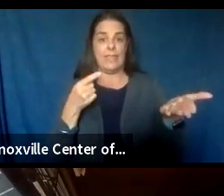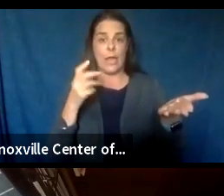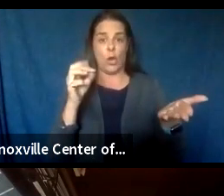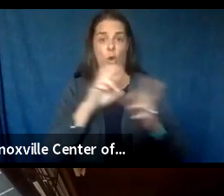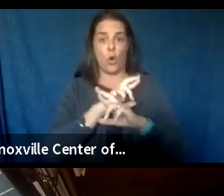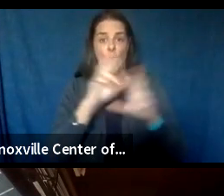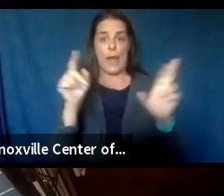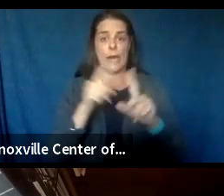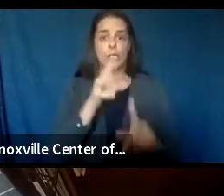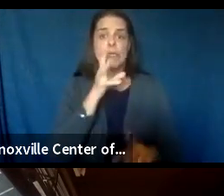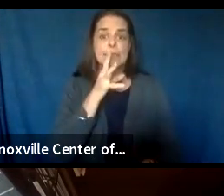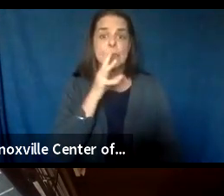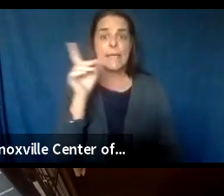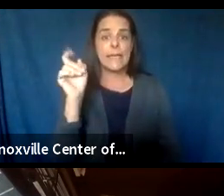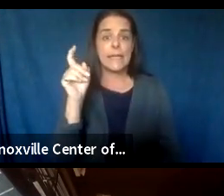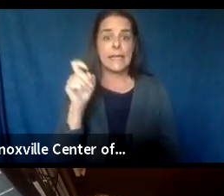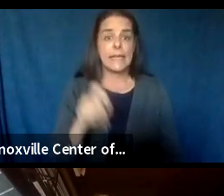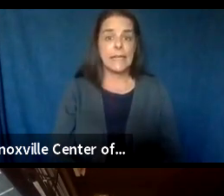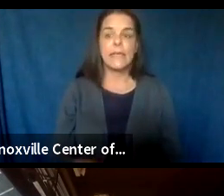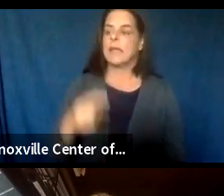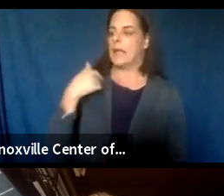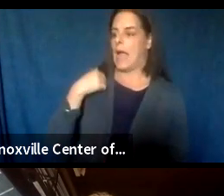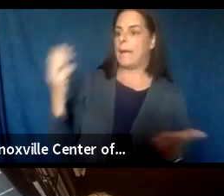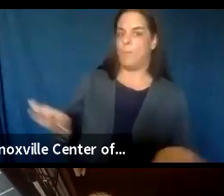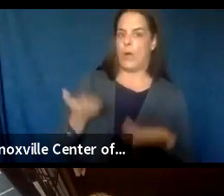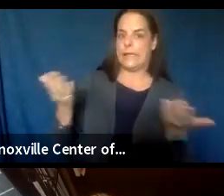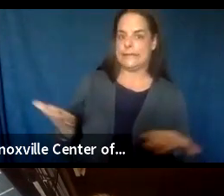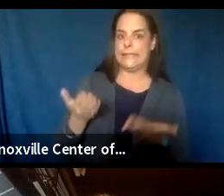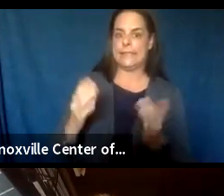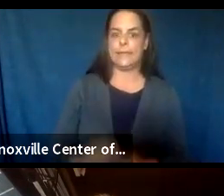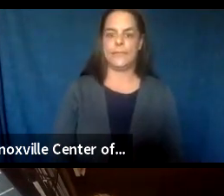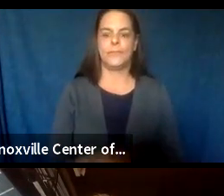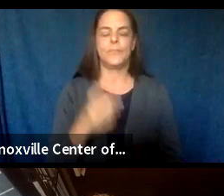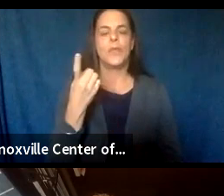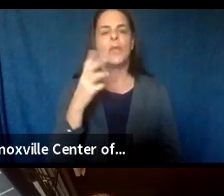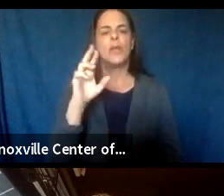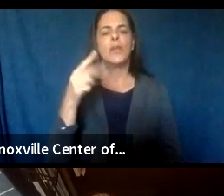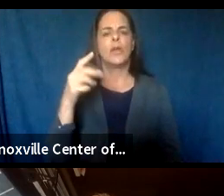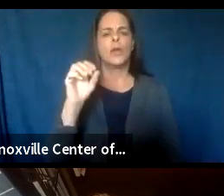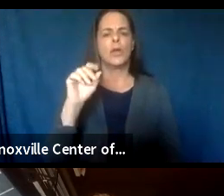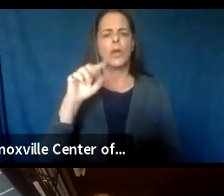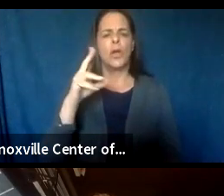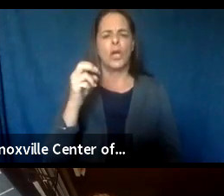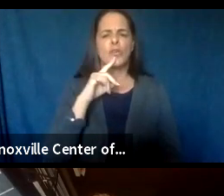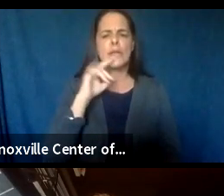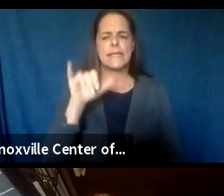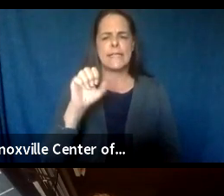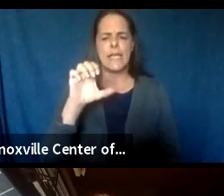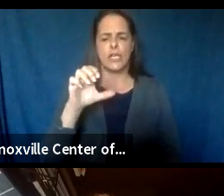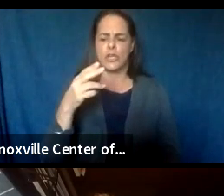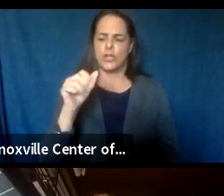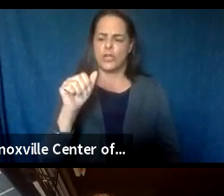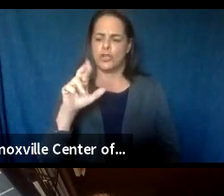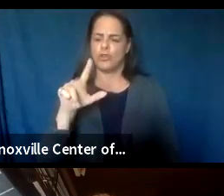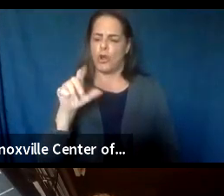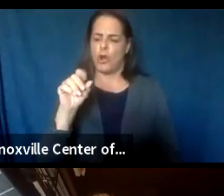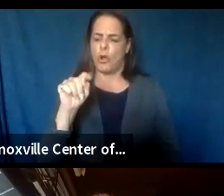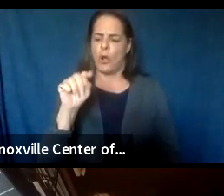to speak? I'm present. Dr. Gocher, I believe, is that Charlotte Meyer?